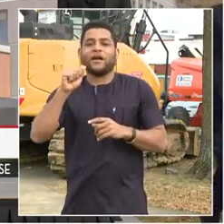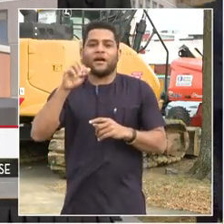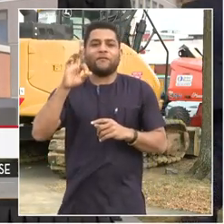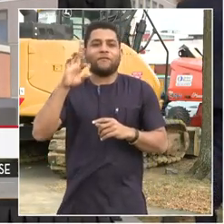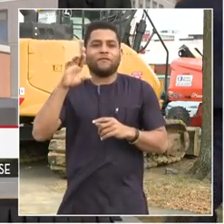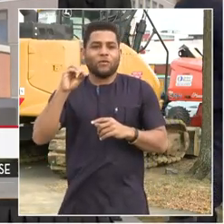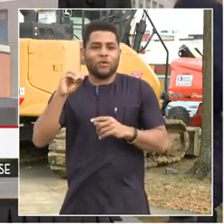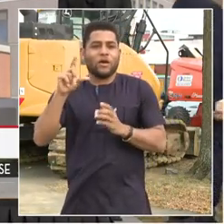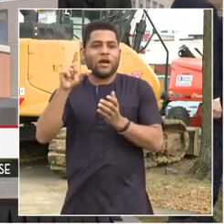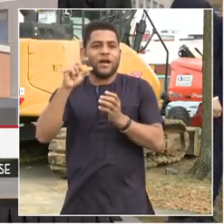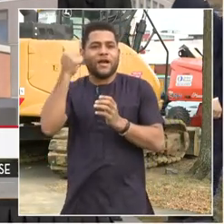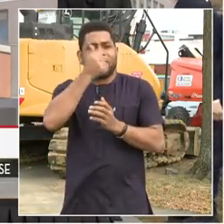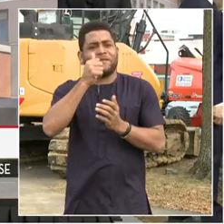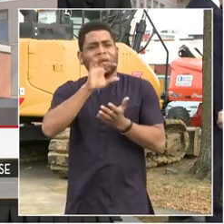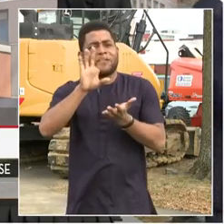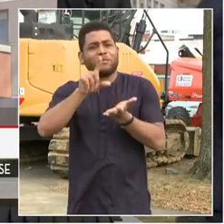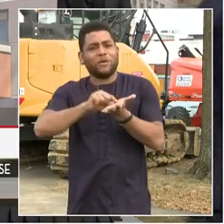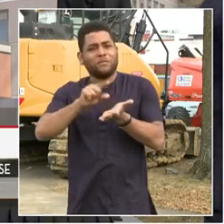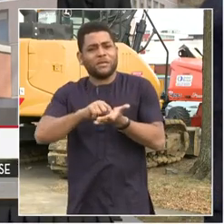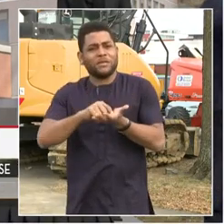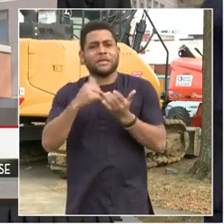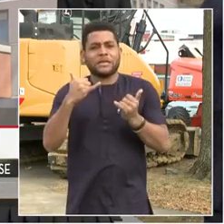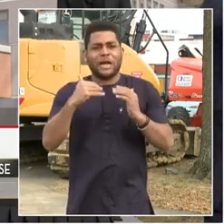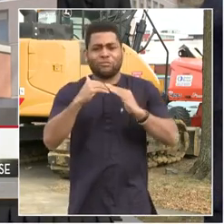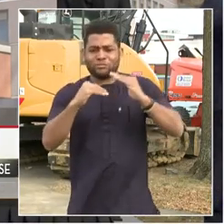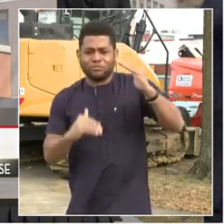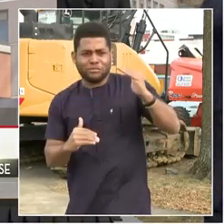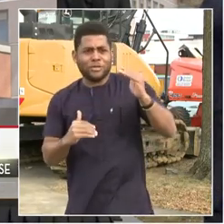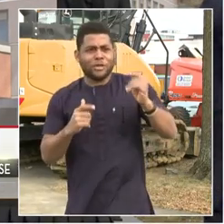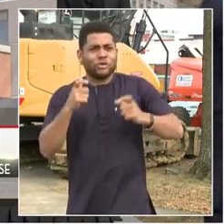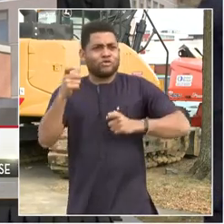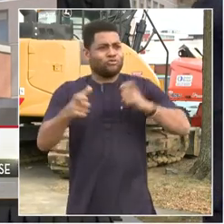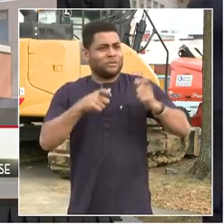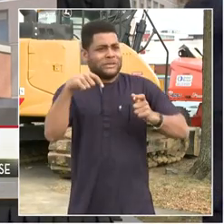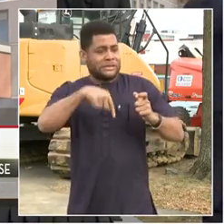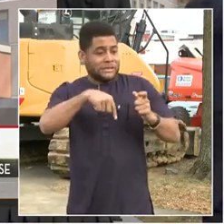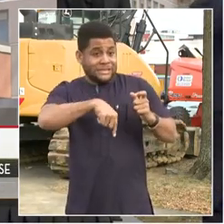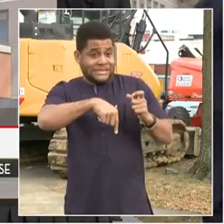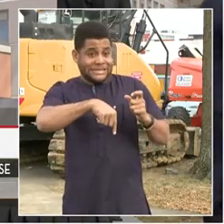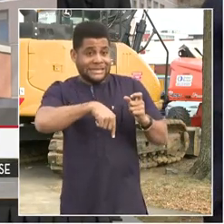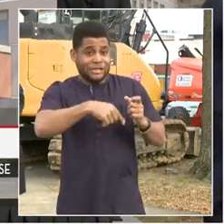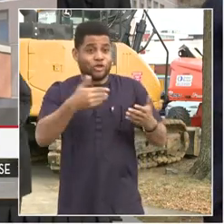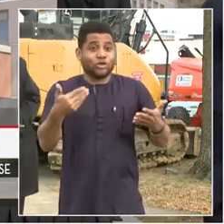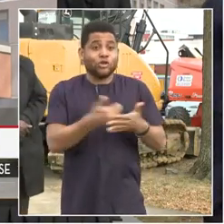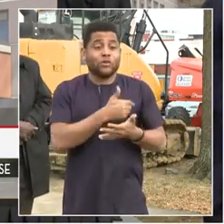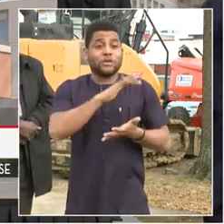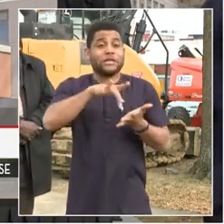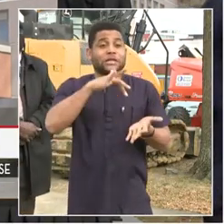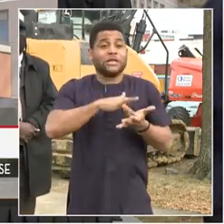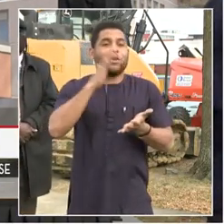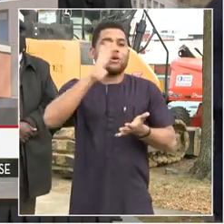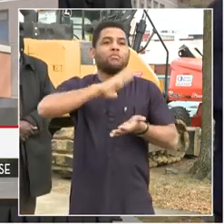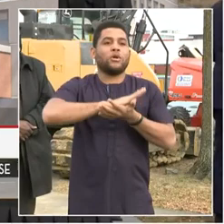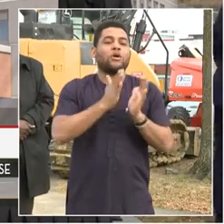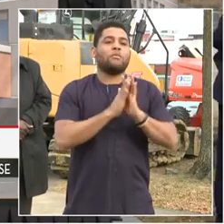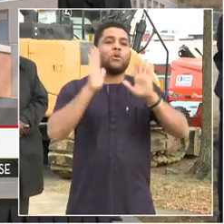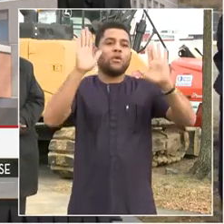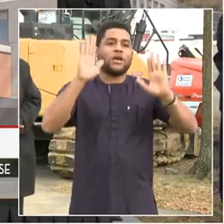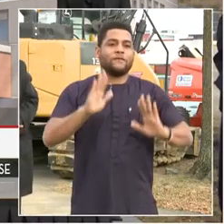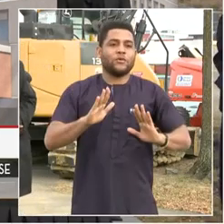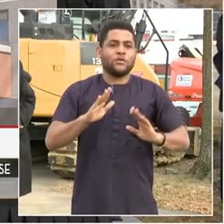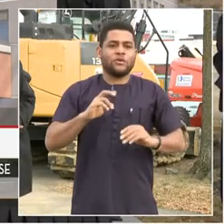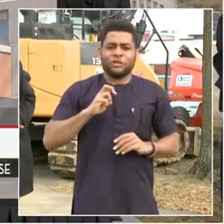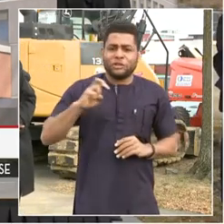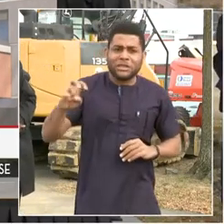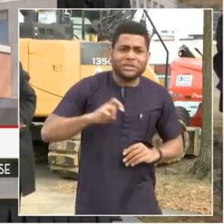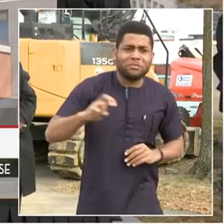this is such a wonderful addition, the transportation services for residents to really utilize this